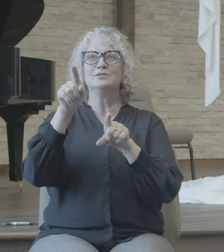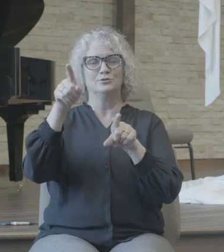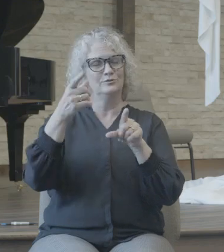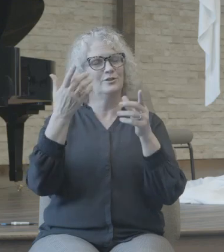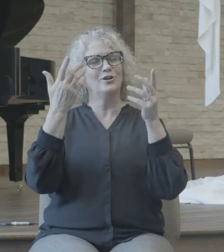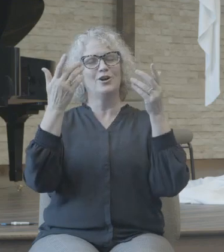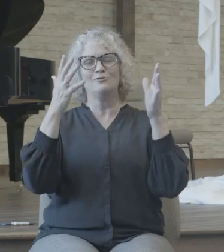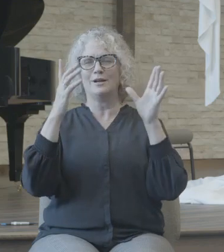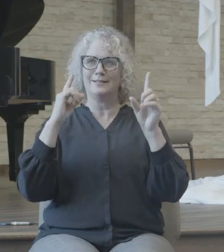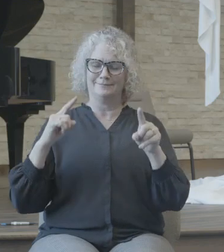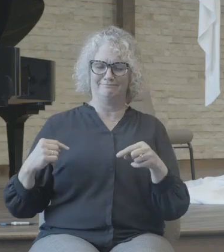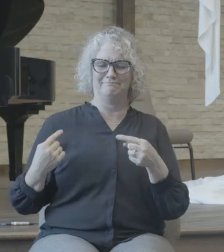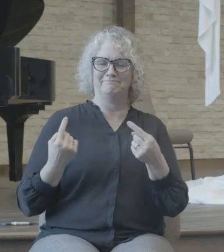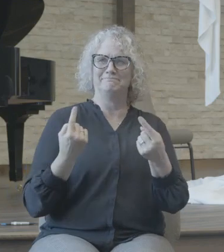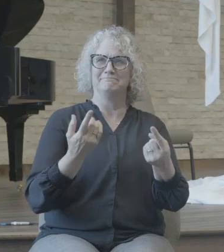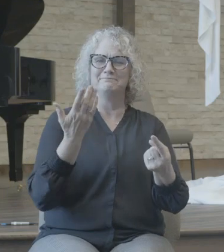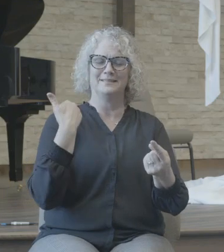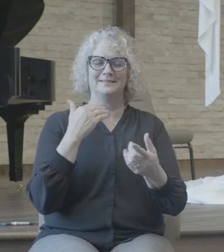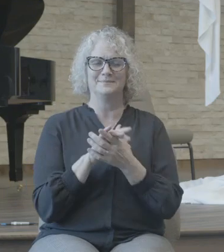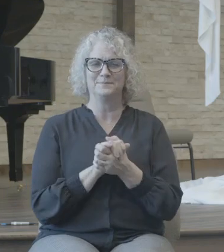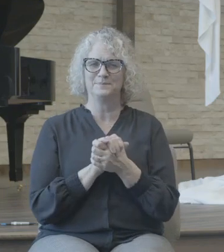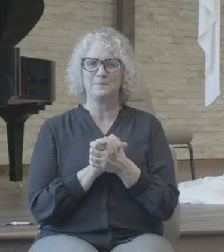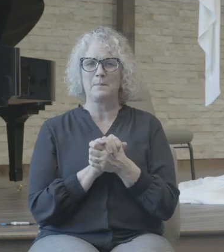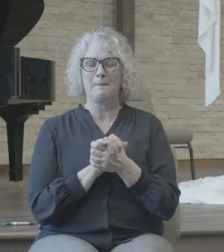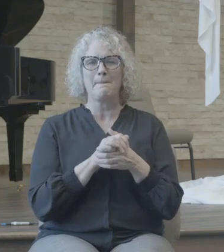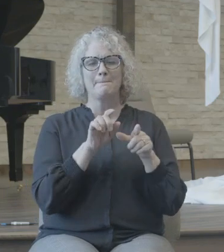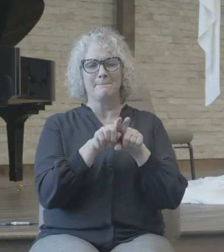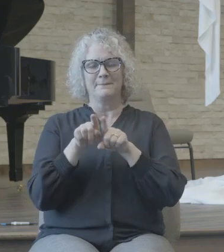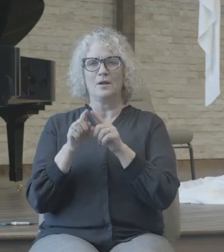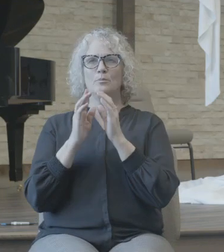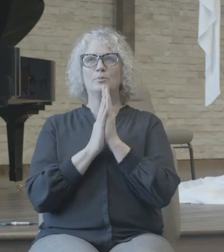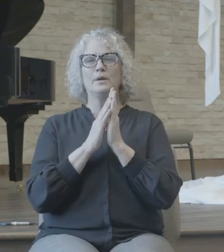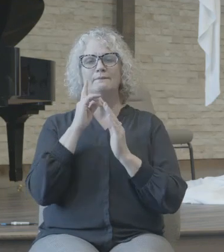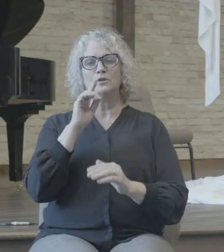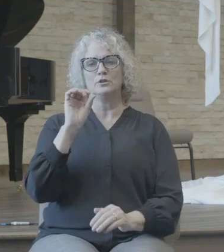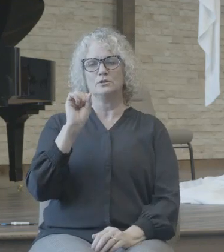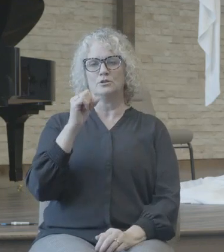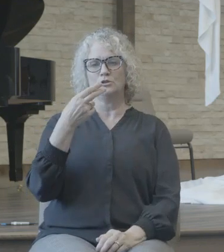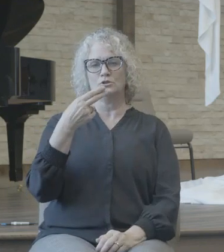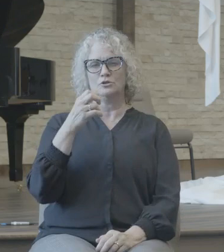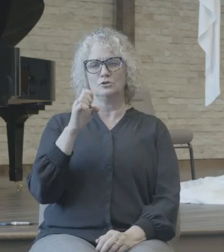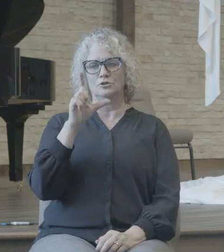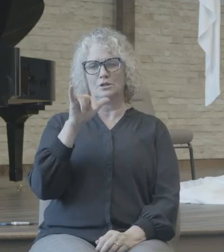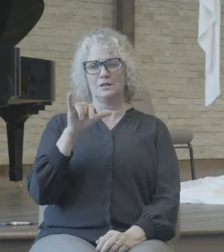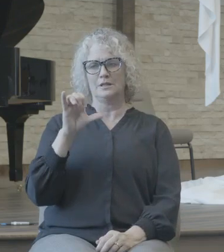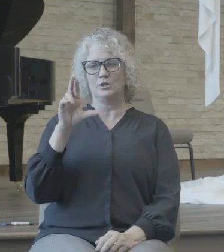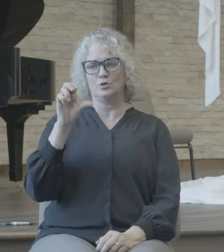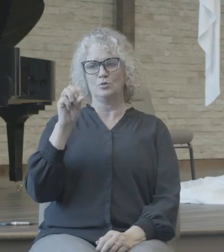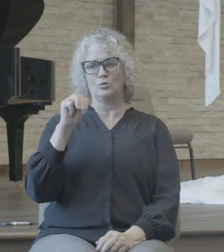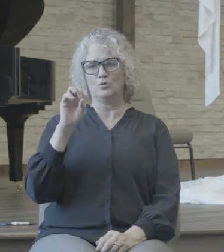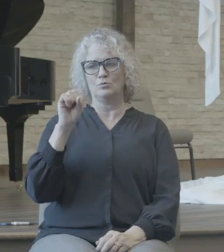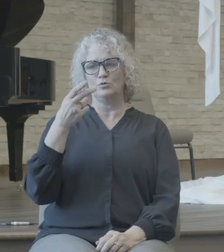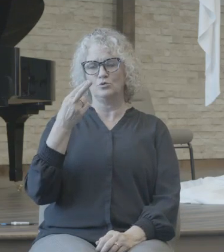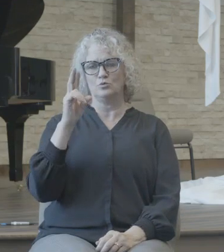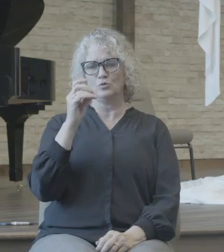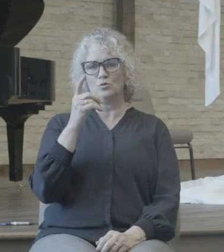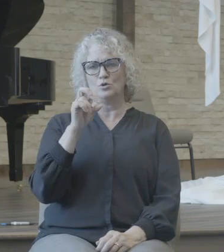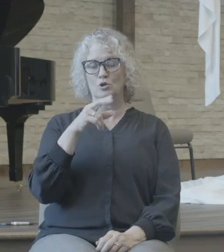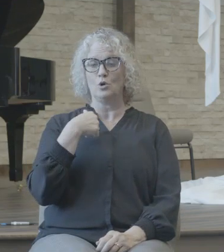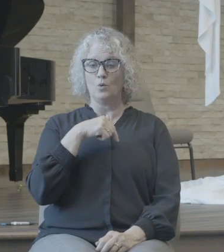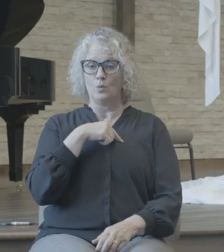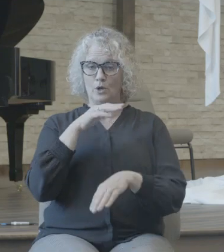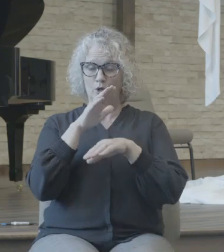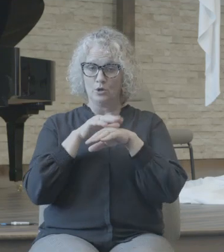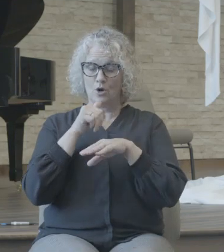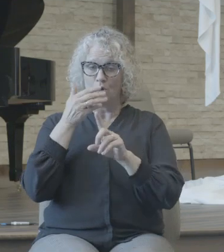done in the past. We also pray for Shelley Krumschroeder. We have called Shelley to be a